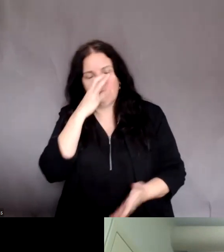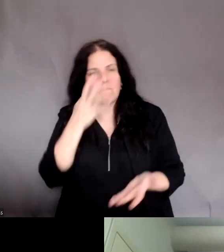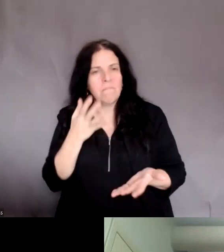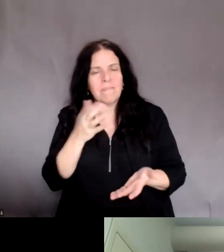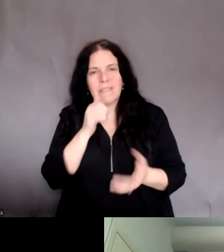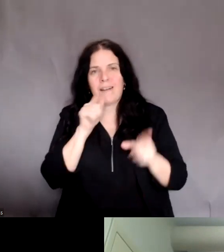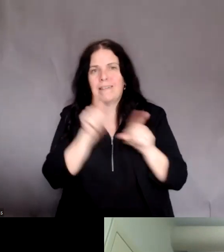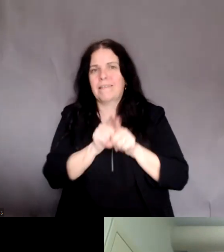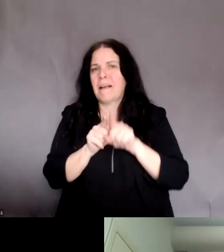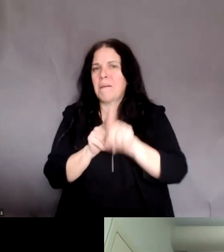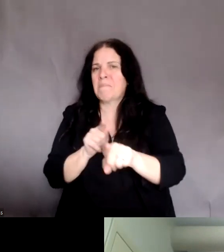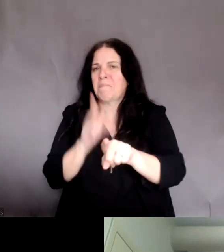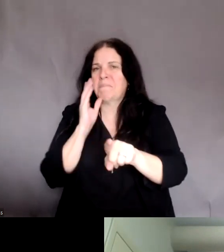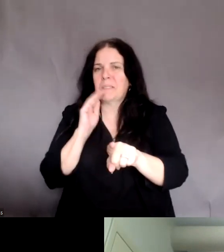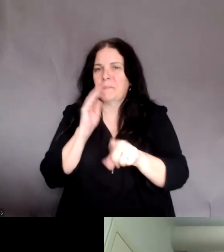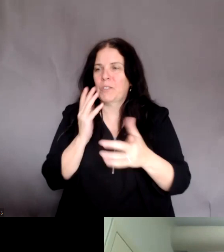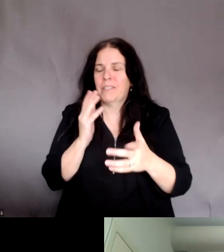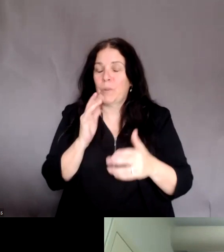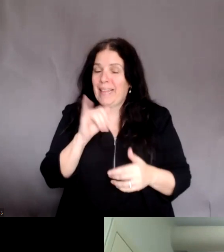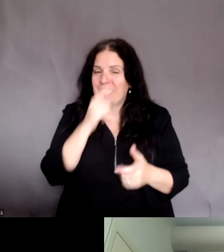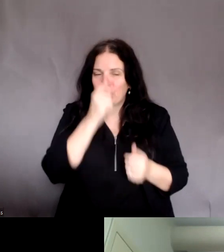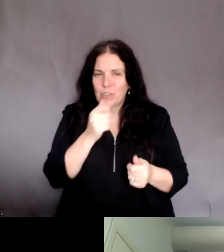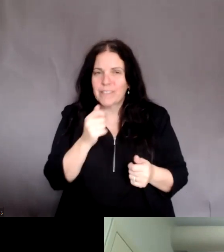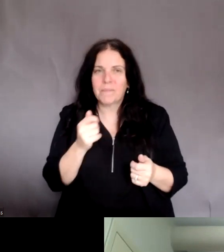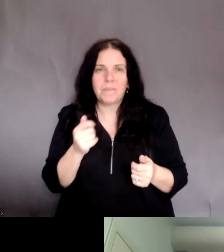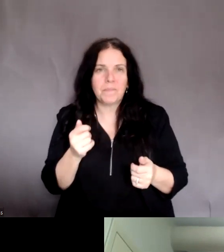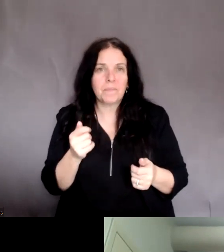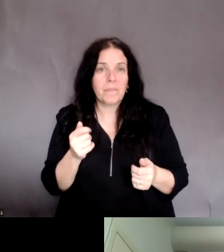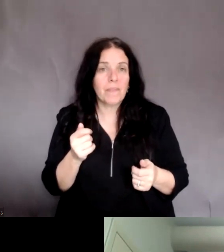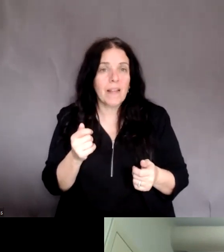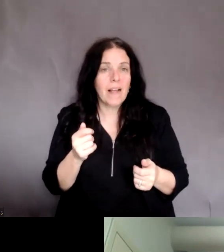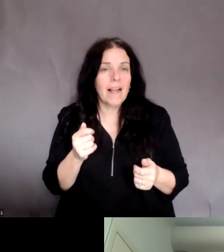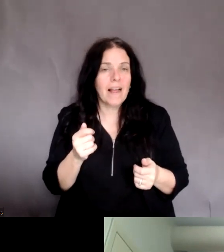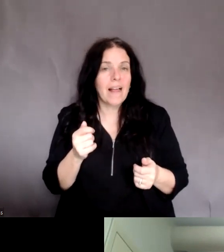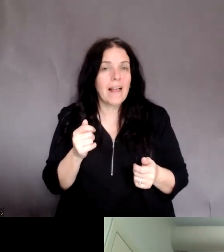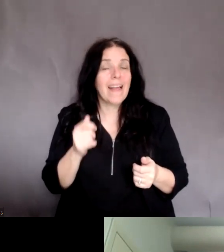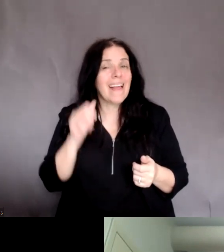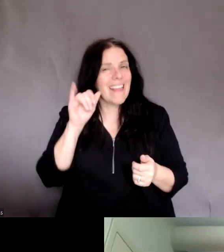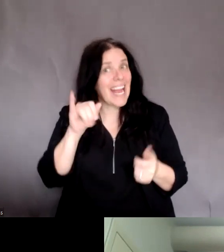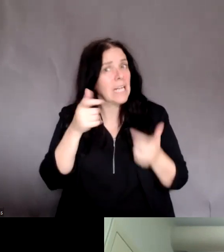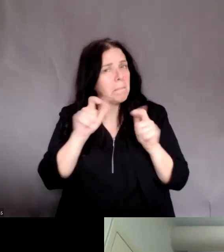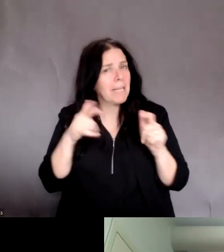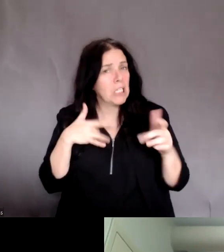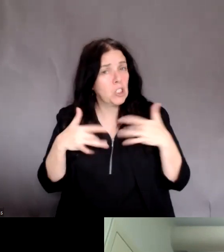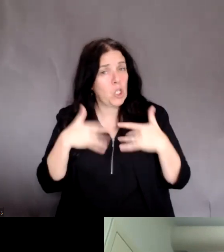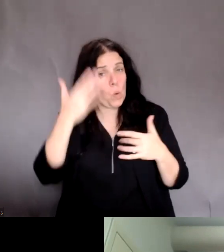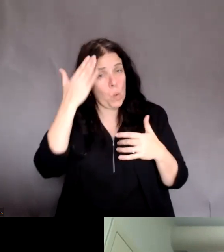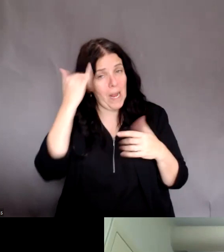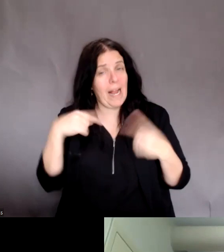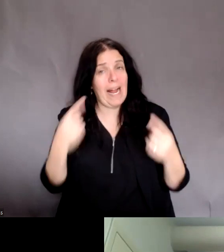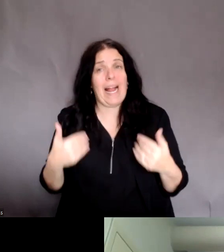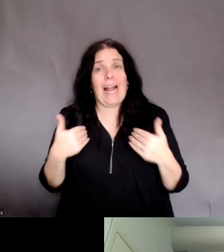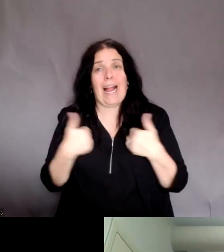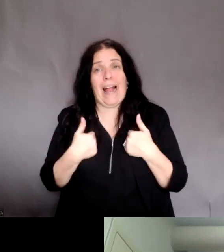to demonstrate that kind of learning. And this is part of our concern because we have a series